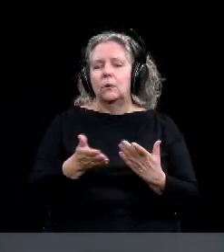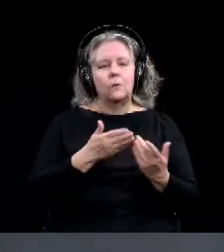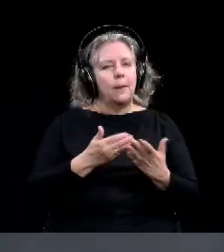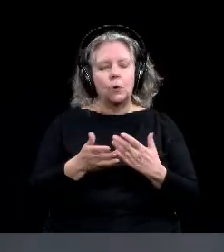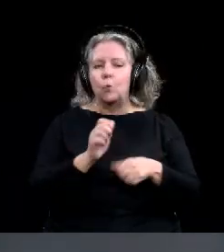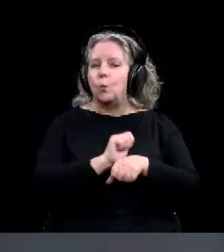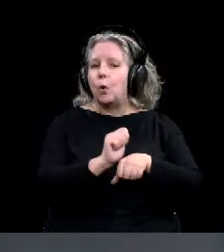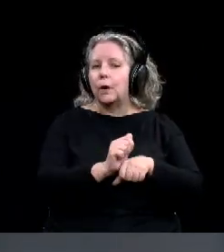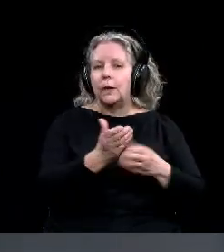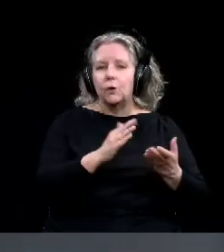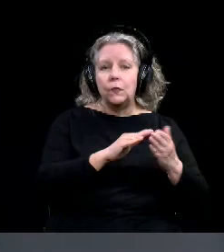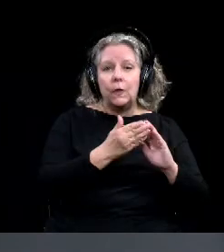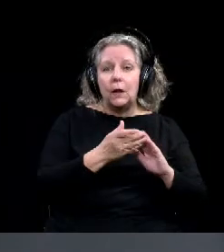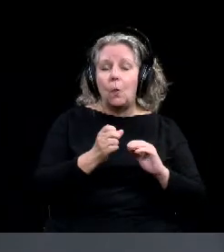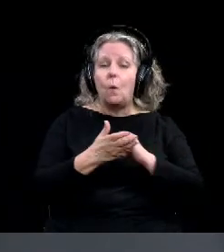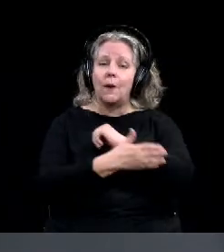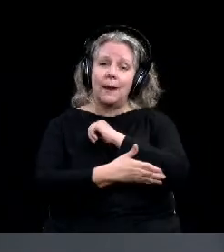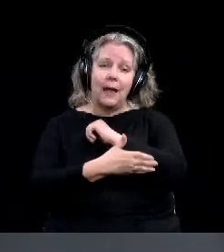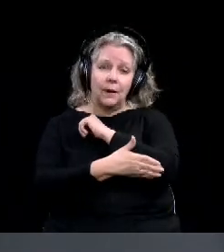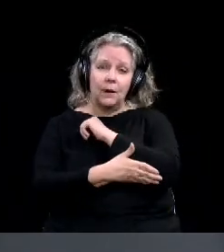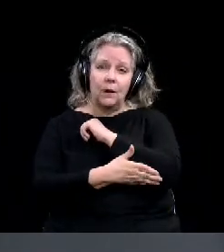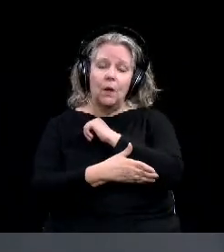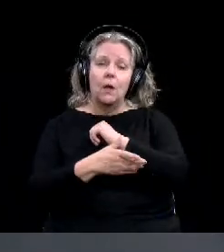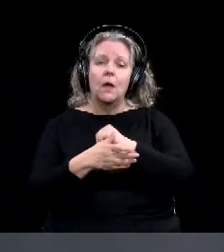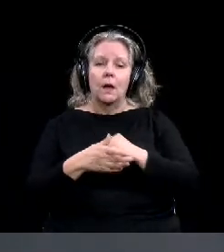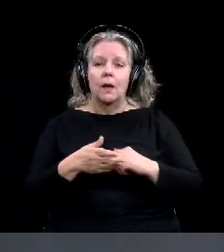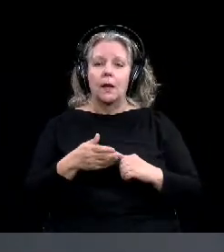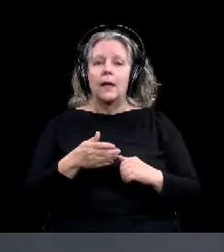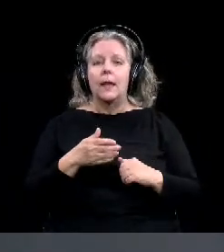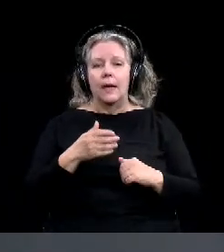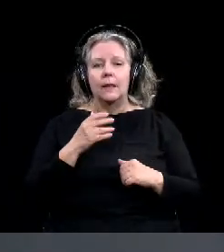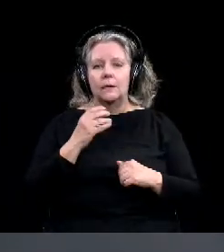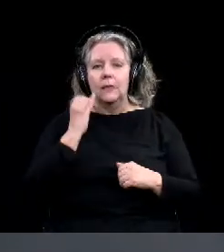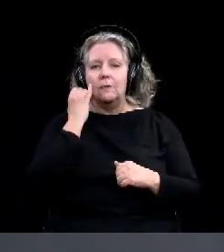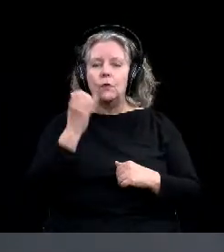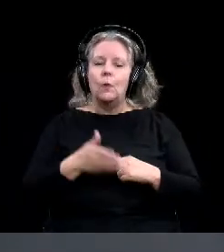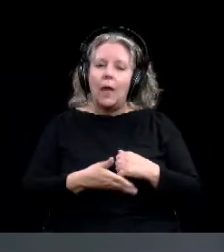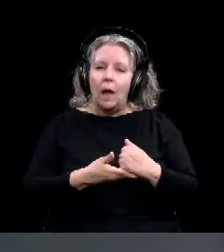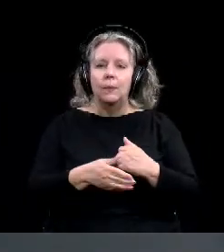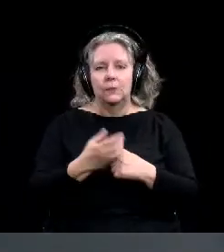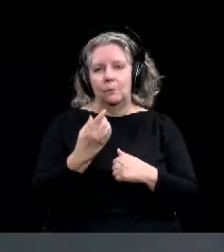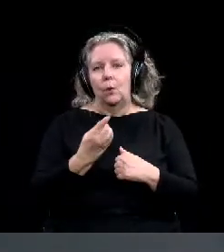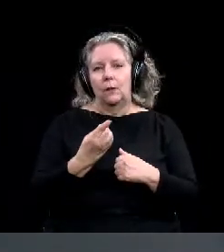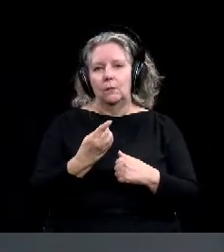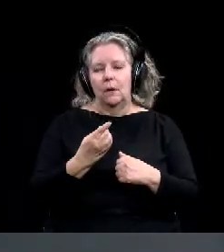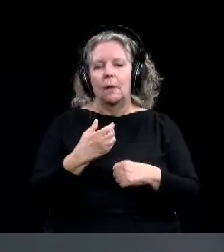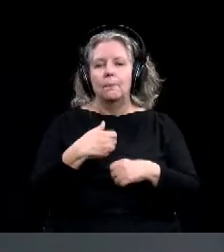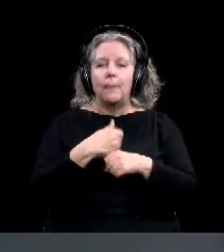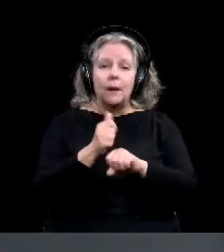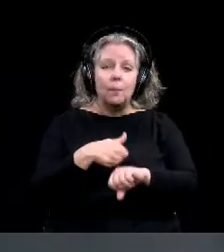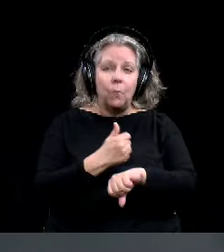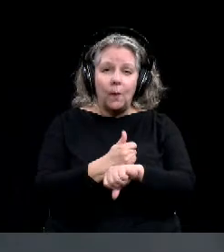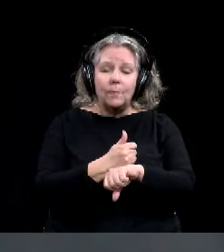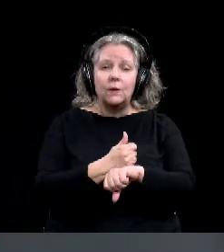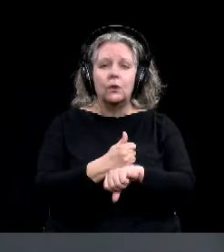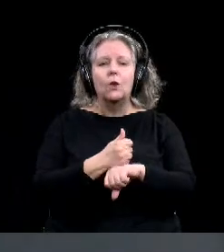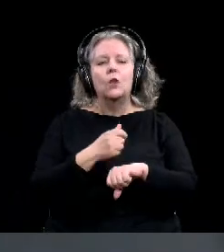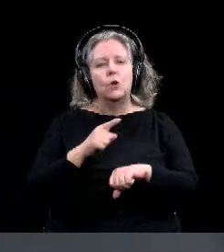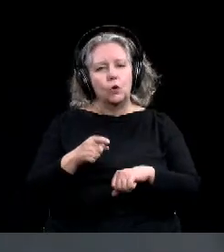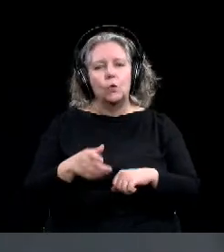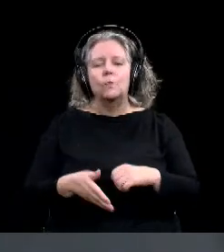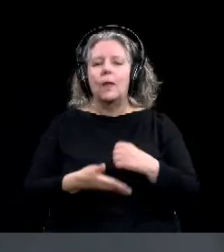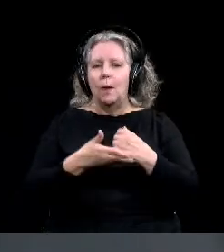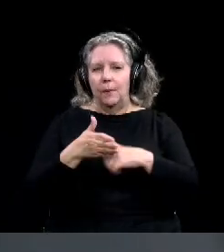have made a difference in the lives of many people. Thank you for your patience as you work together to vaccinate